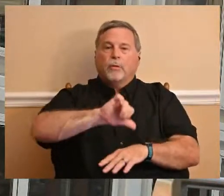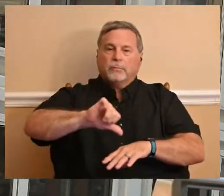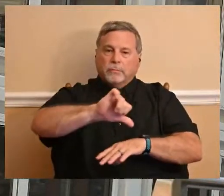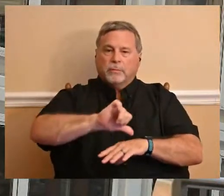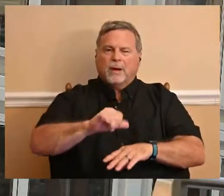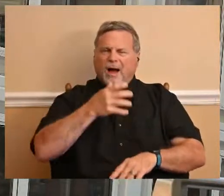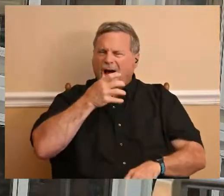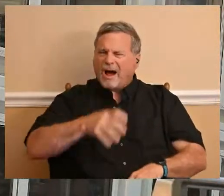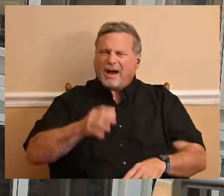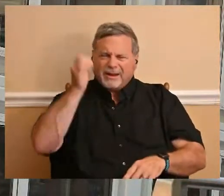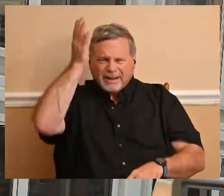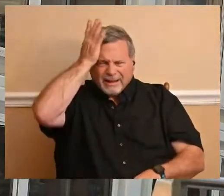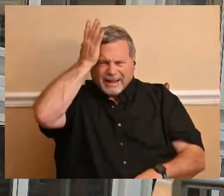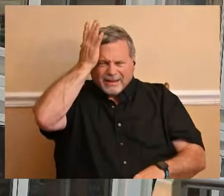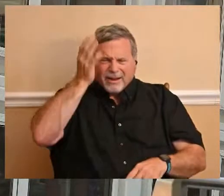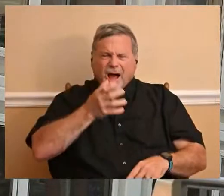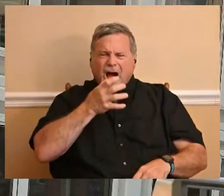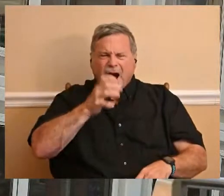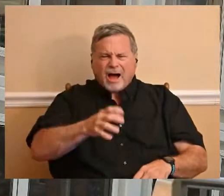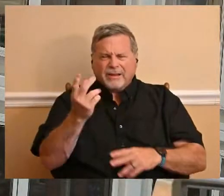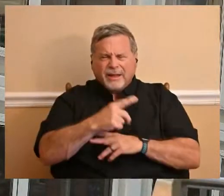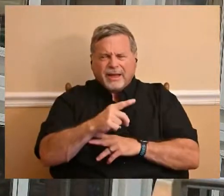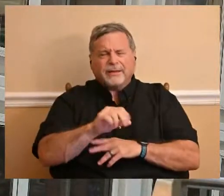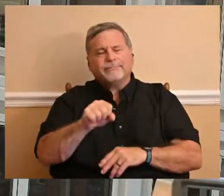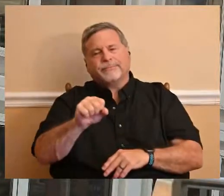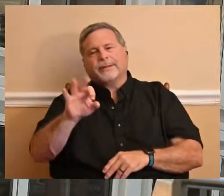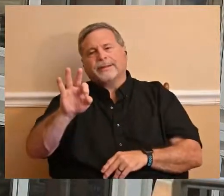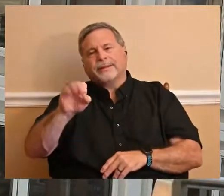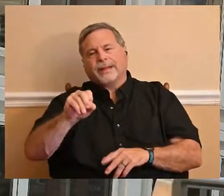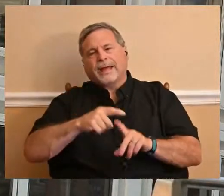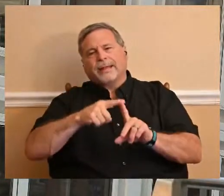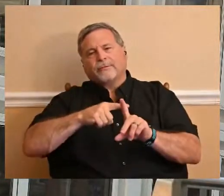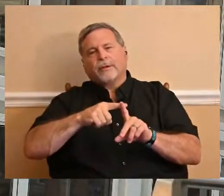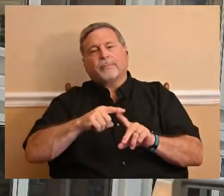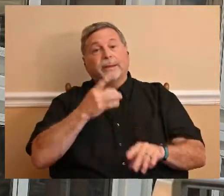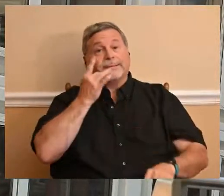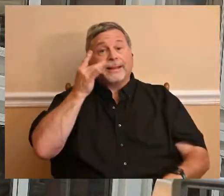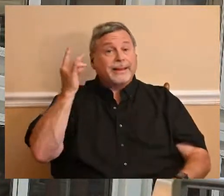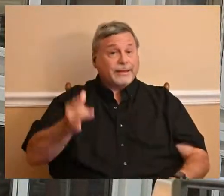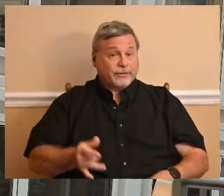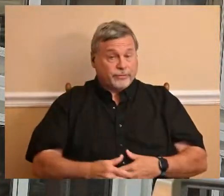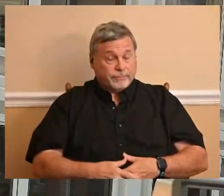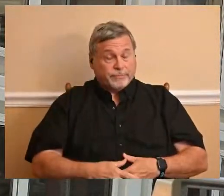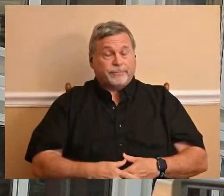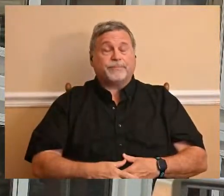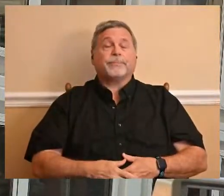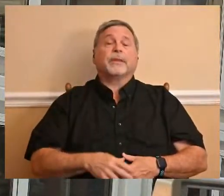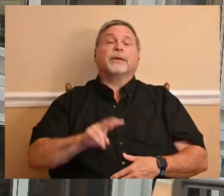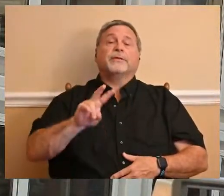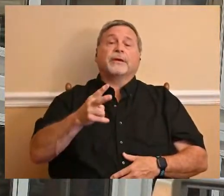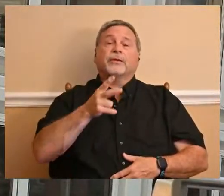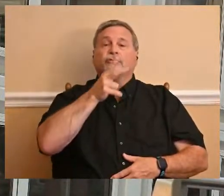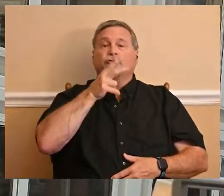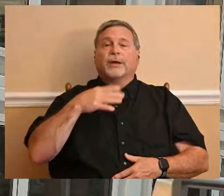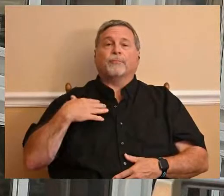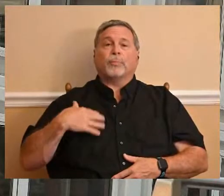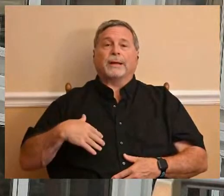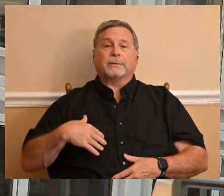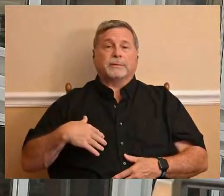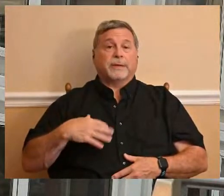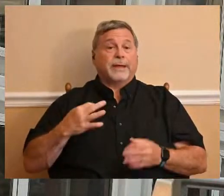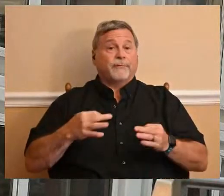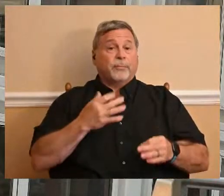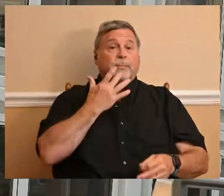on a hot day, yeah, it's 90 degrees. It's delicious. The other thing we're going to do is we're going to take a chicken breast. Now again, if you like